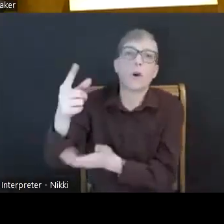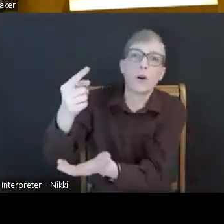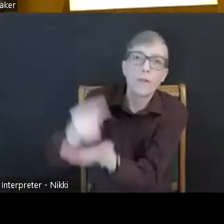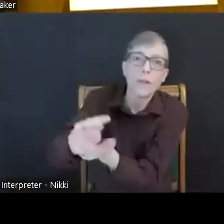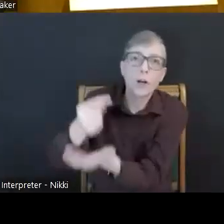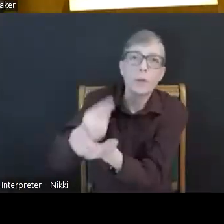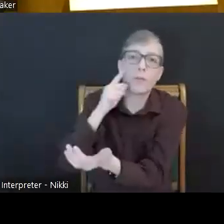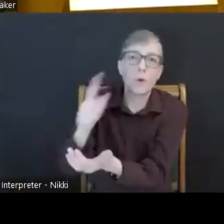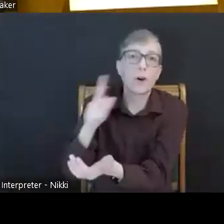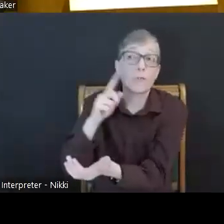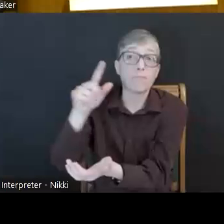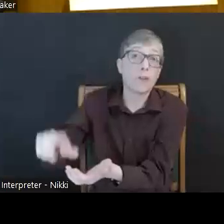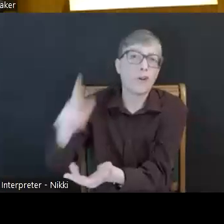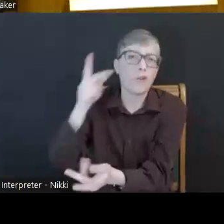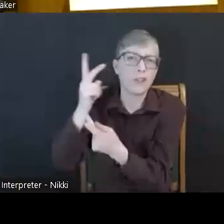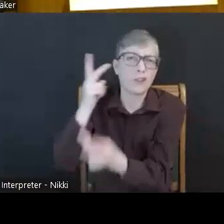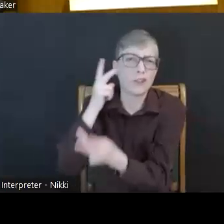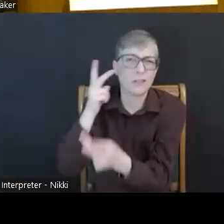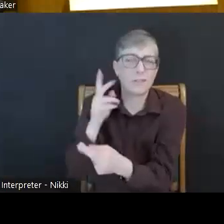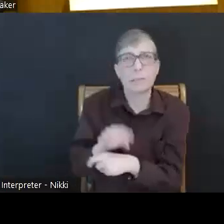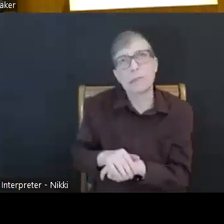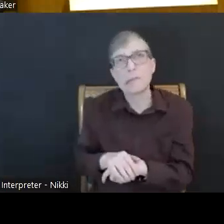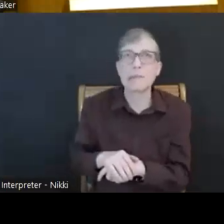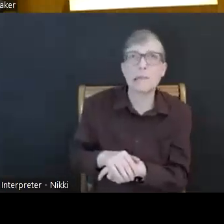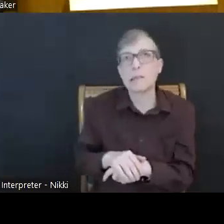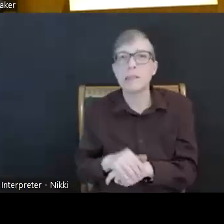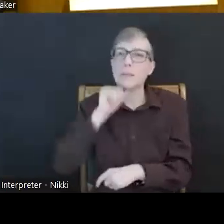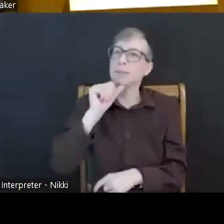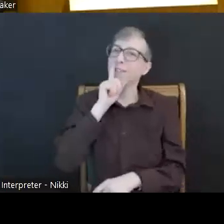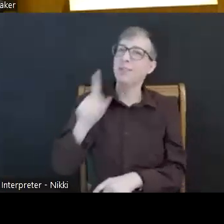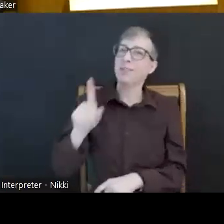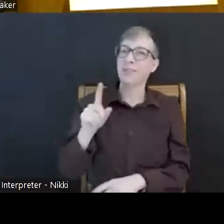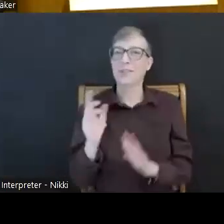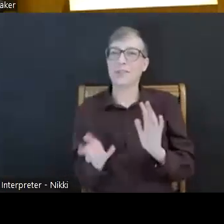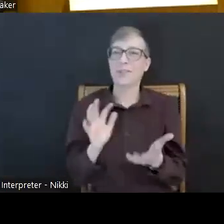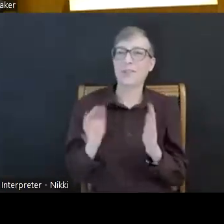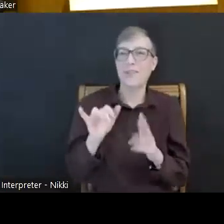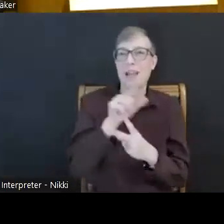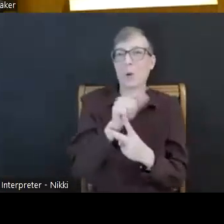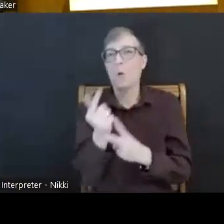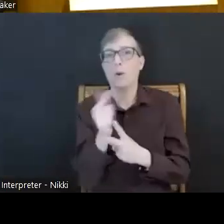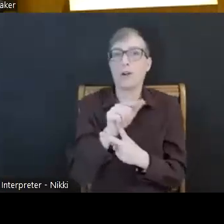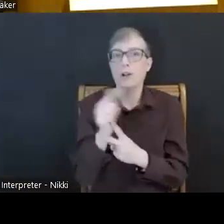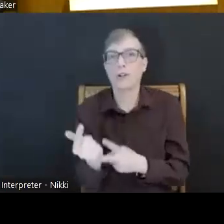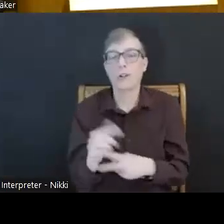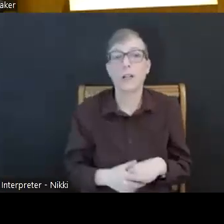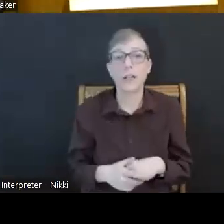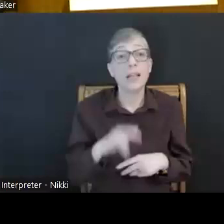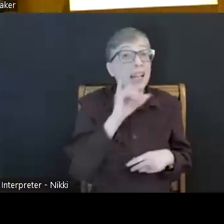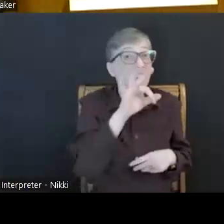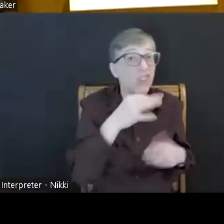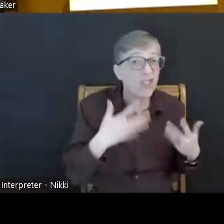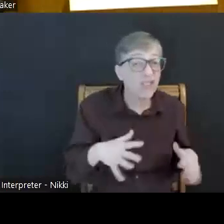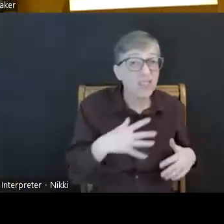don't know if that's necessarily true. I understand it because, of course, people, if you're depressed, you're not going to want to learn Braille